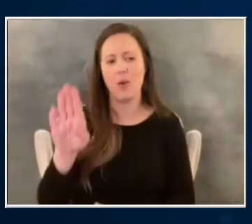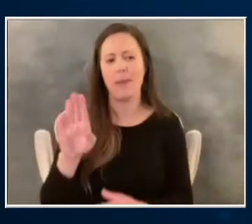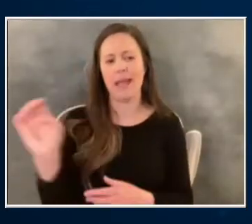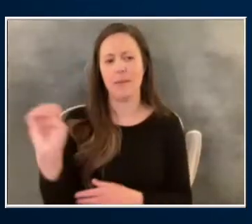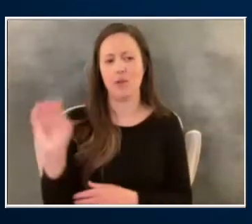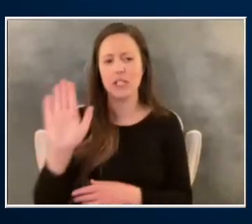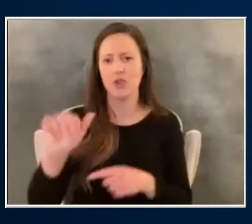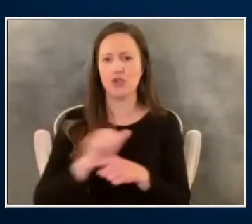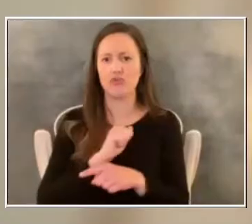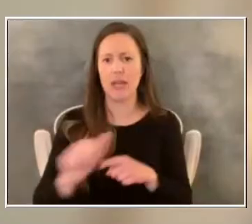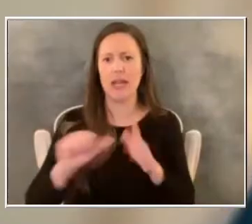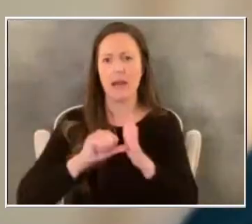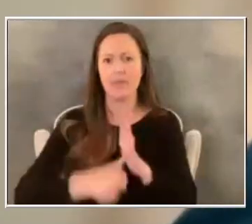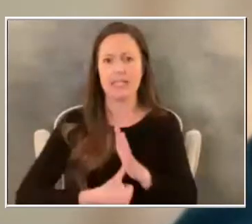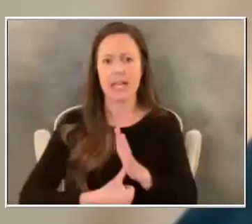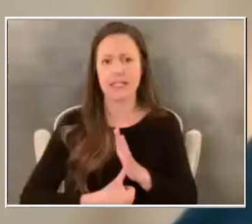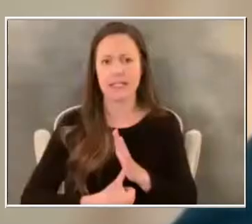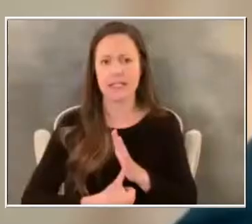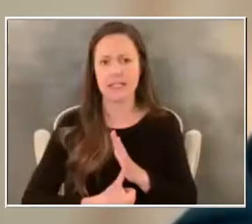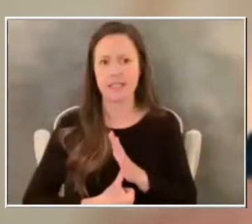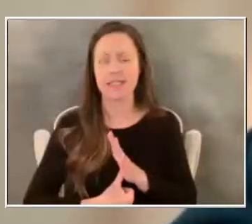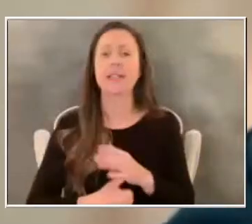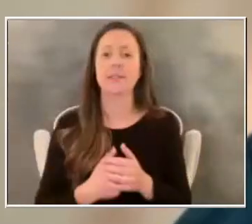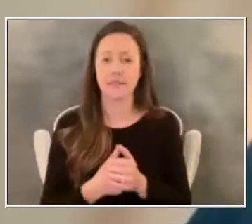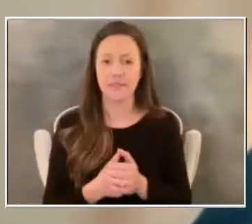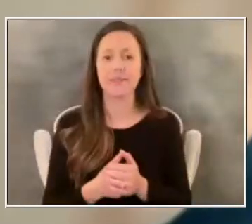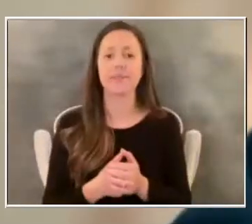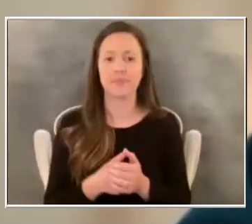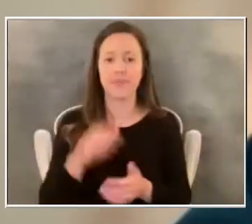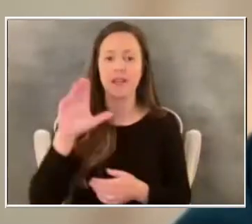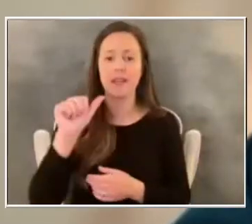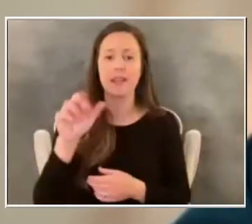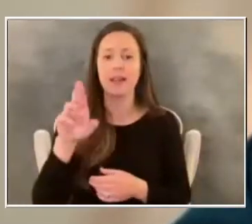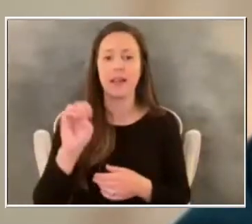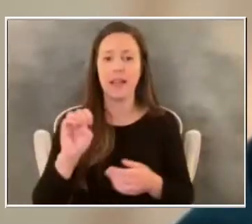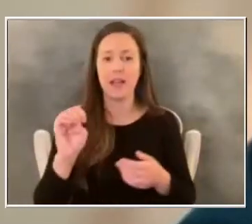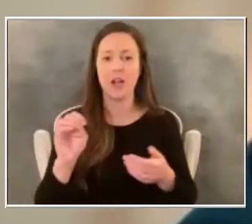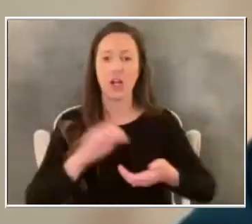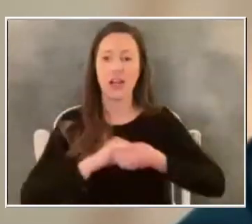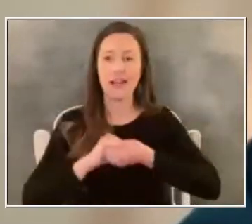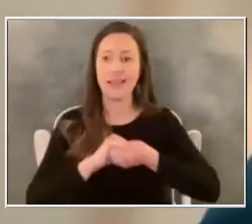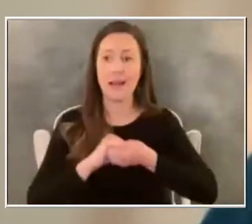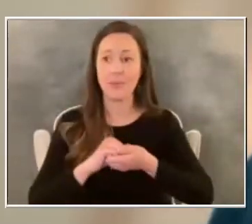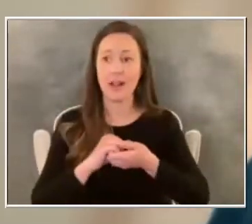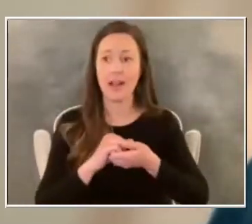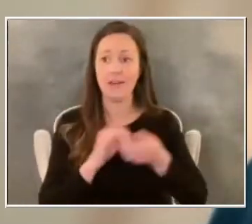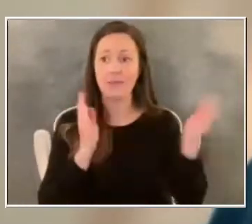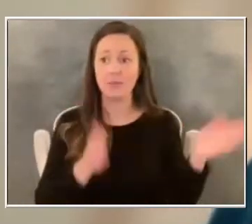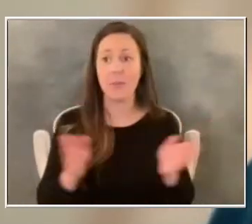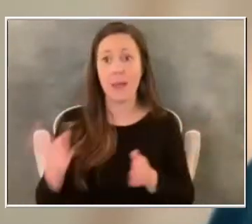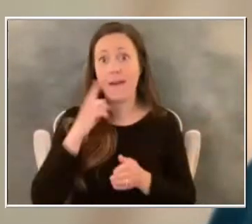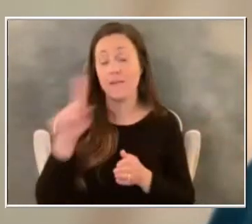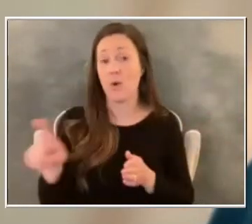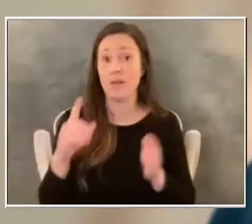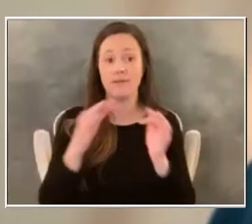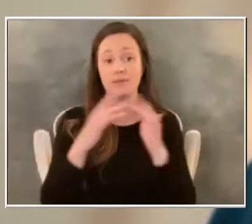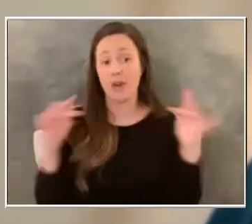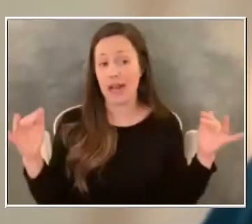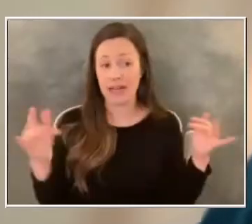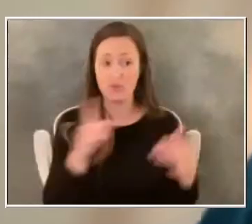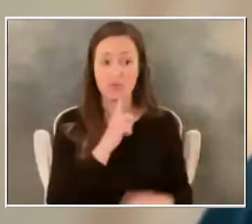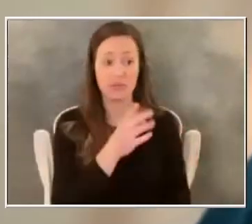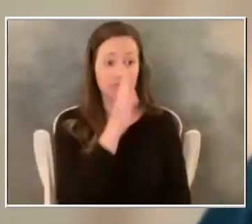emphasize? Sure. So the Care Collaborative prepared us for a wide variety, the